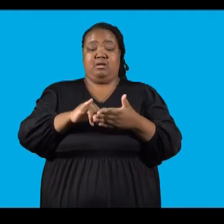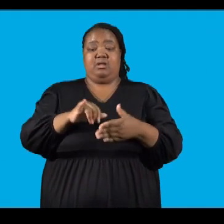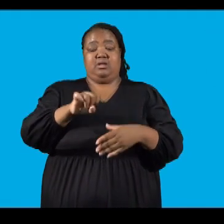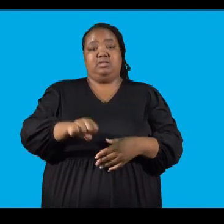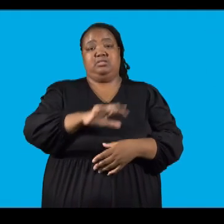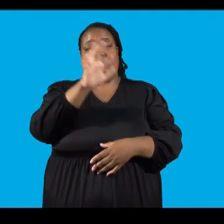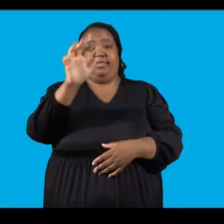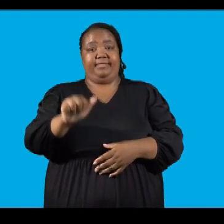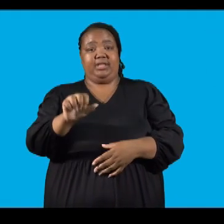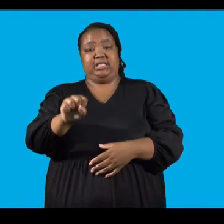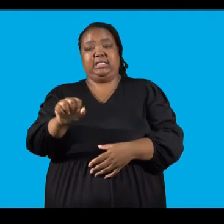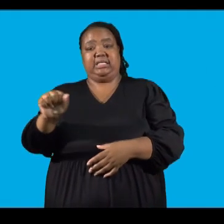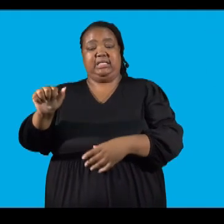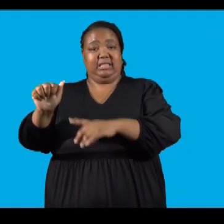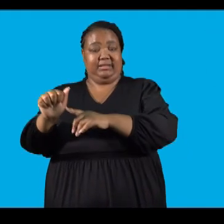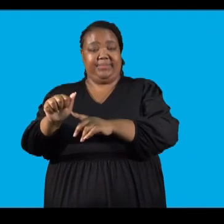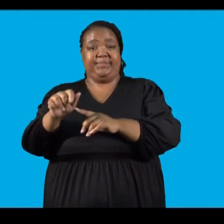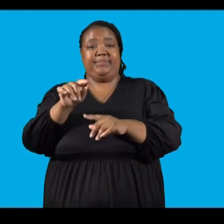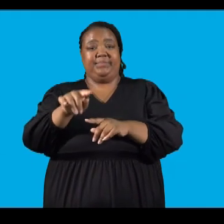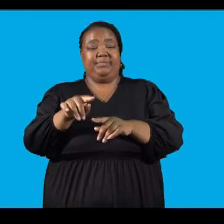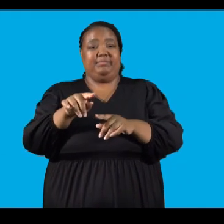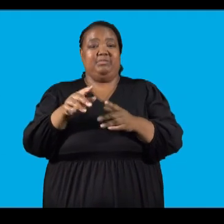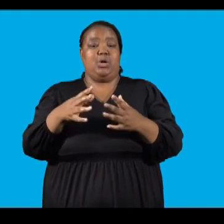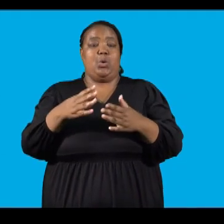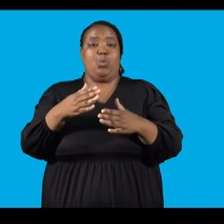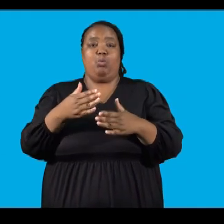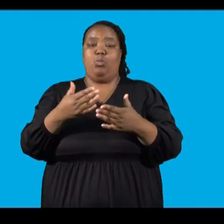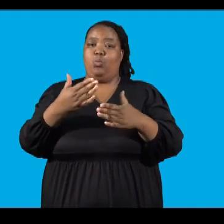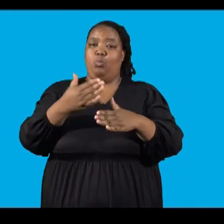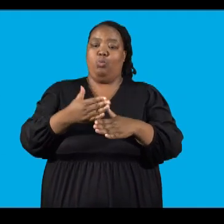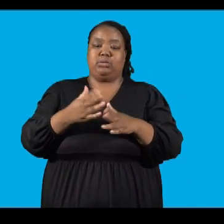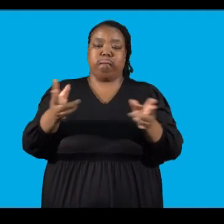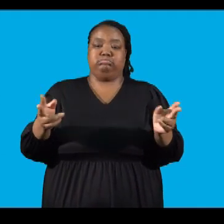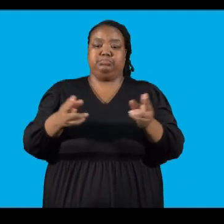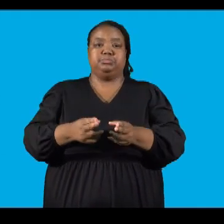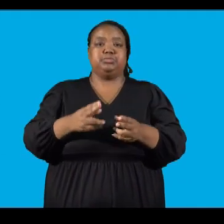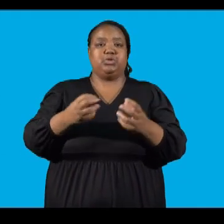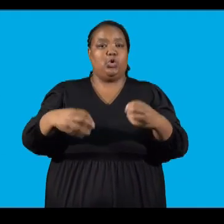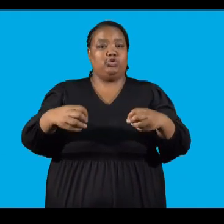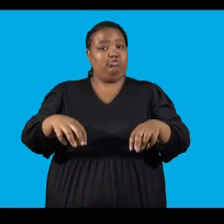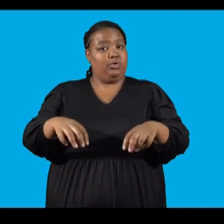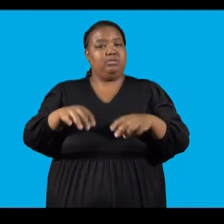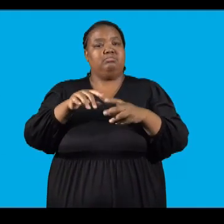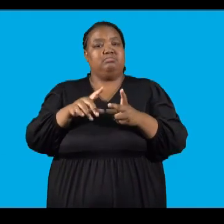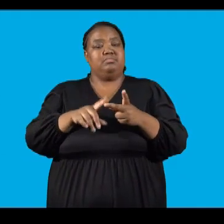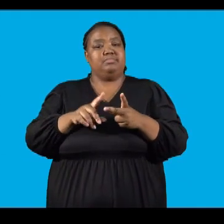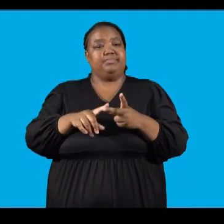So the collapse of the South African Airways could result in widespread job